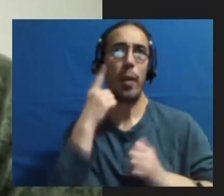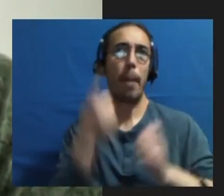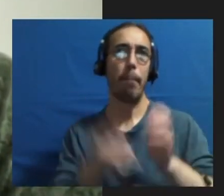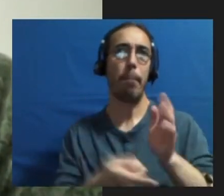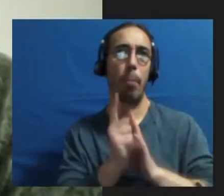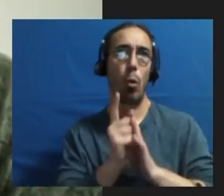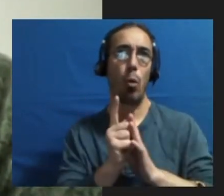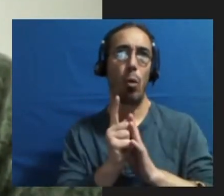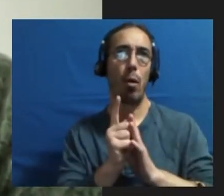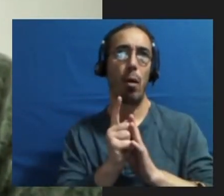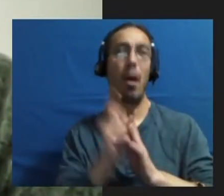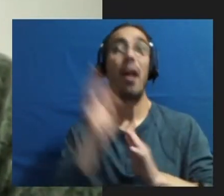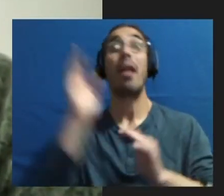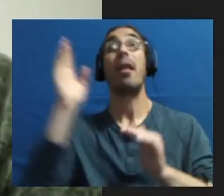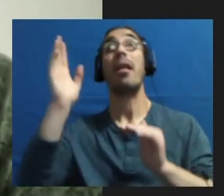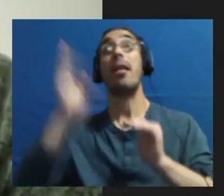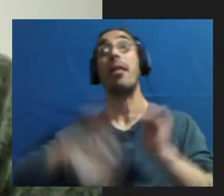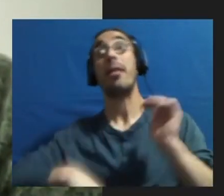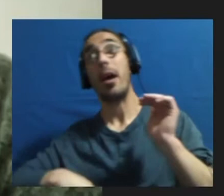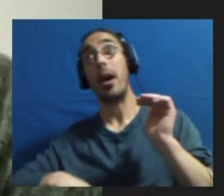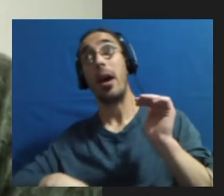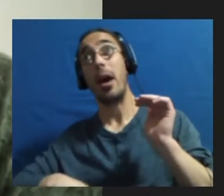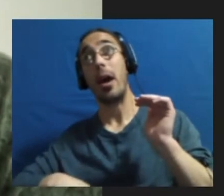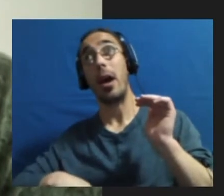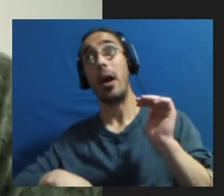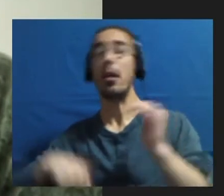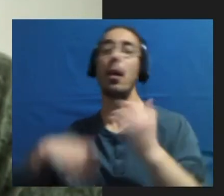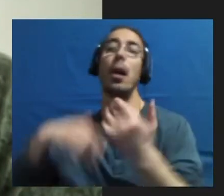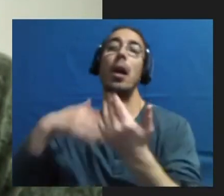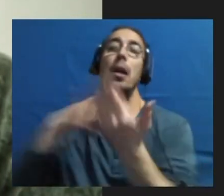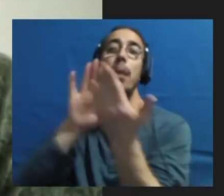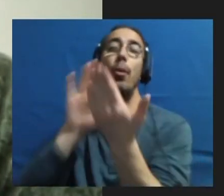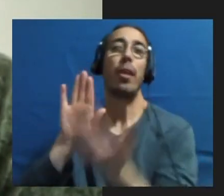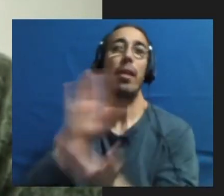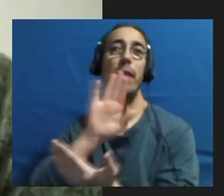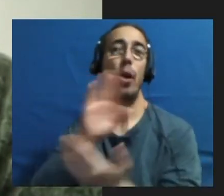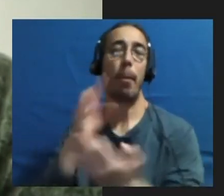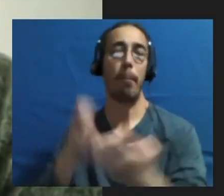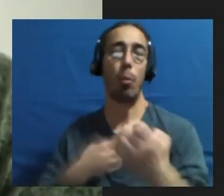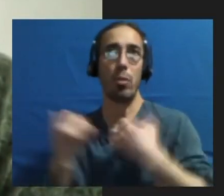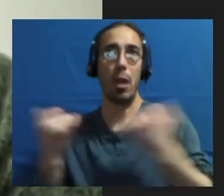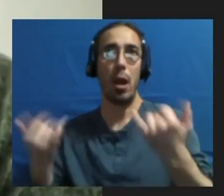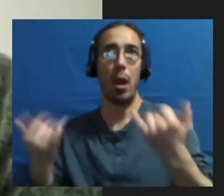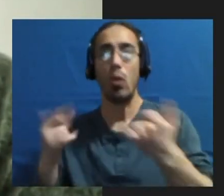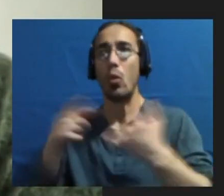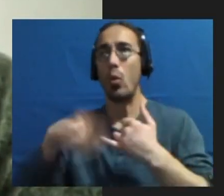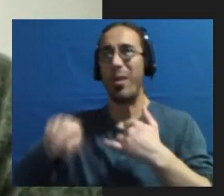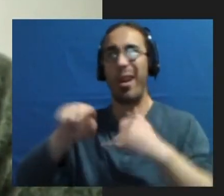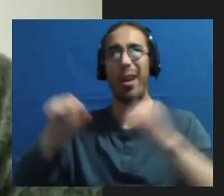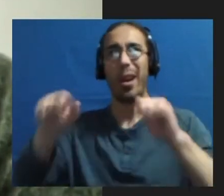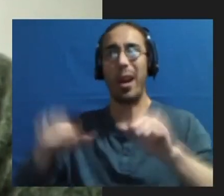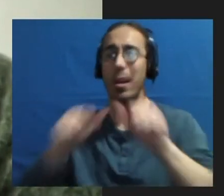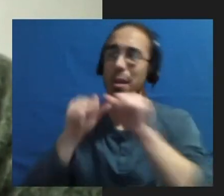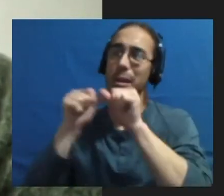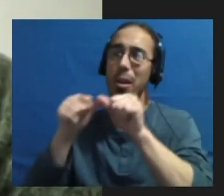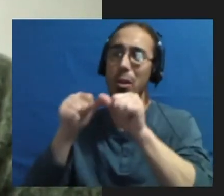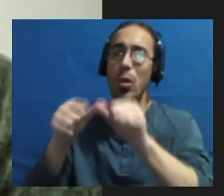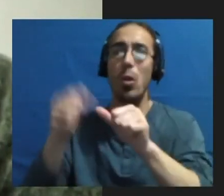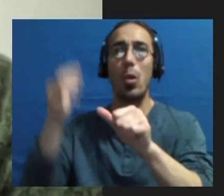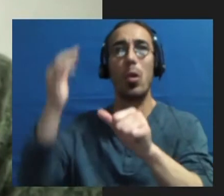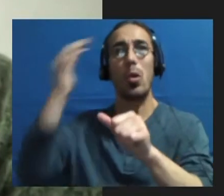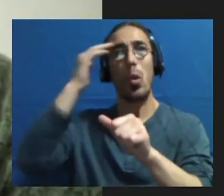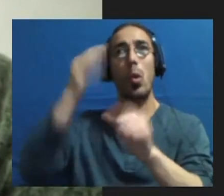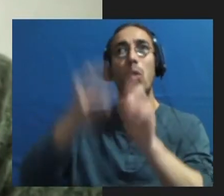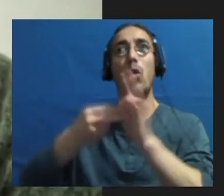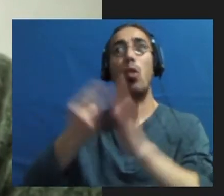versus having them face those emotions now so that they can continue to acknowledge the truth as the